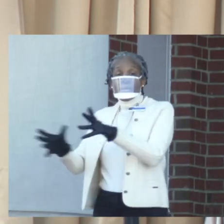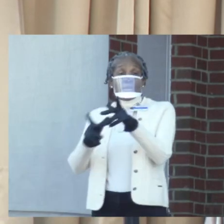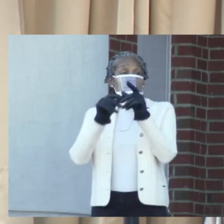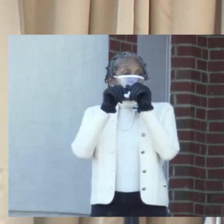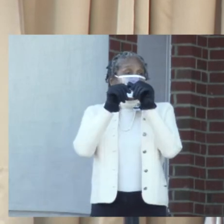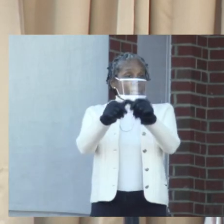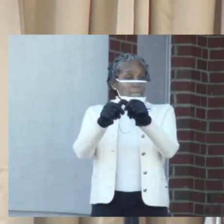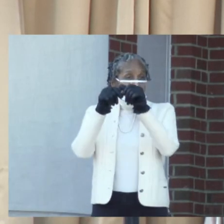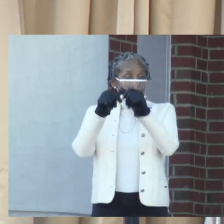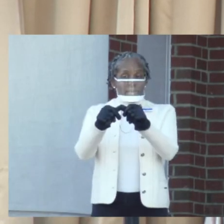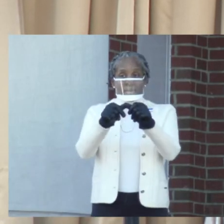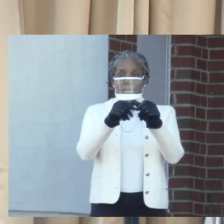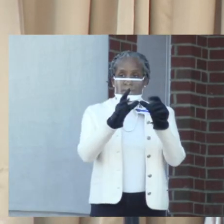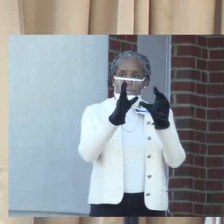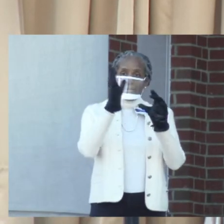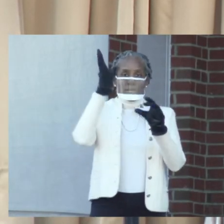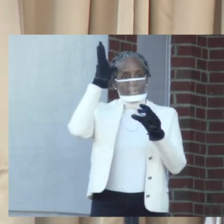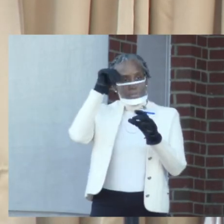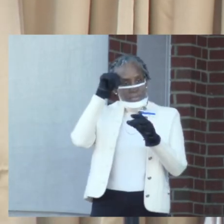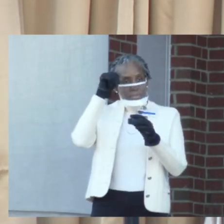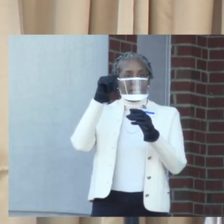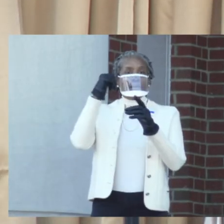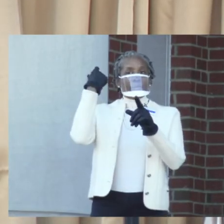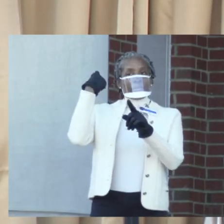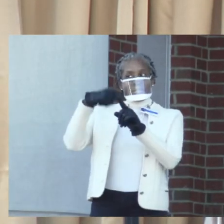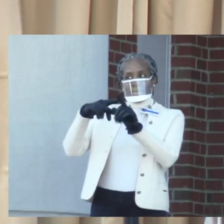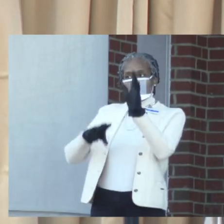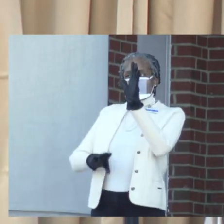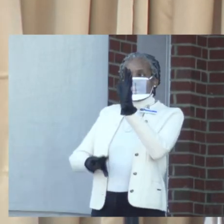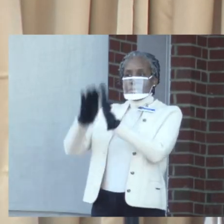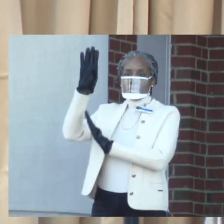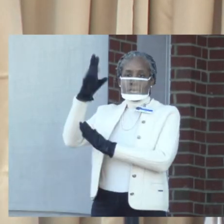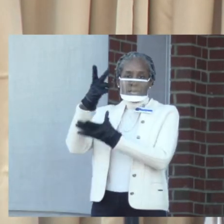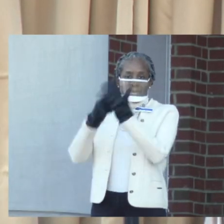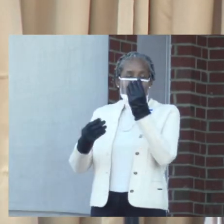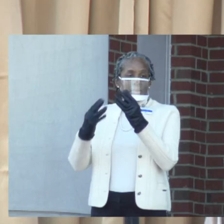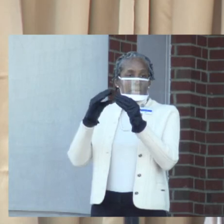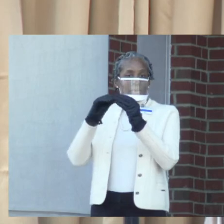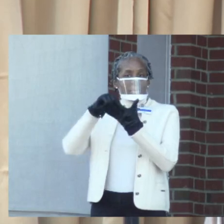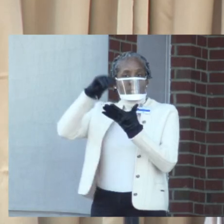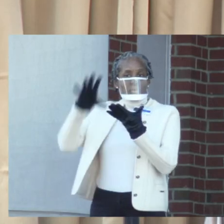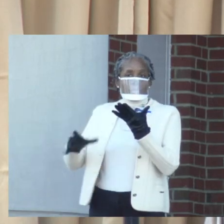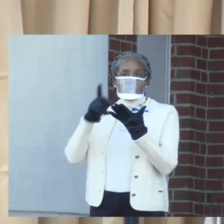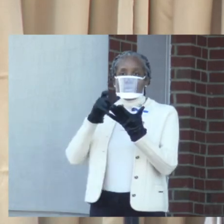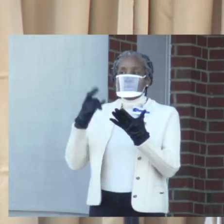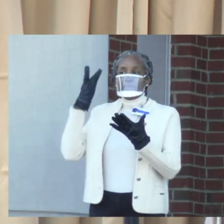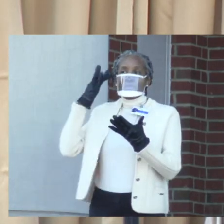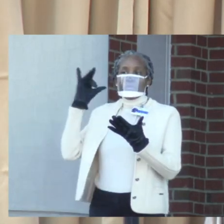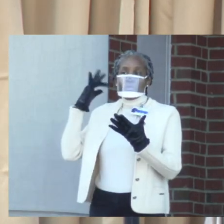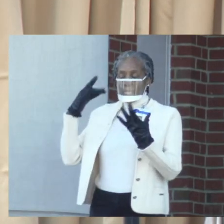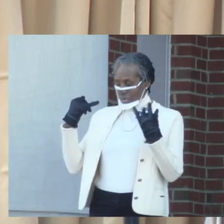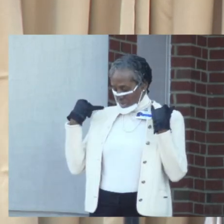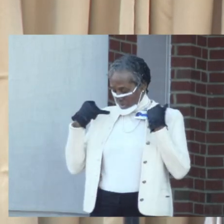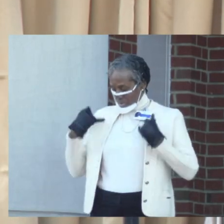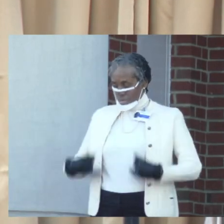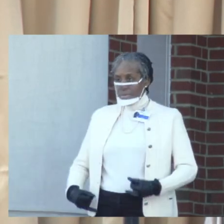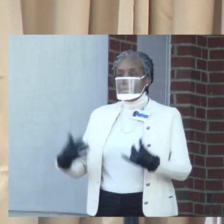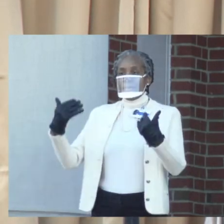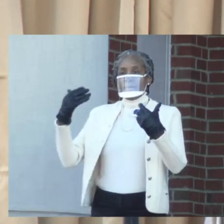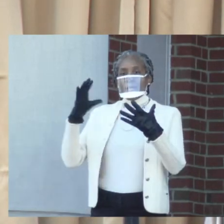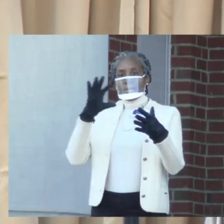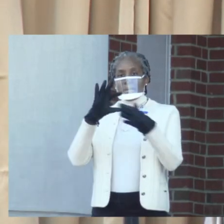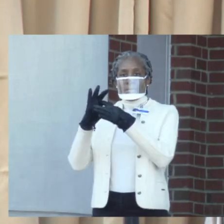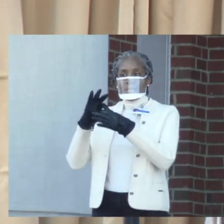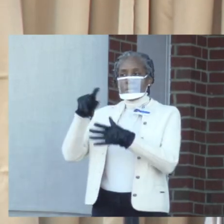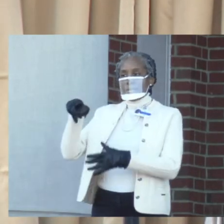and even excelled in their studies. Students wearing gold sashes are members of Phi Theta Kappa Honor